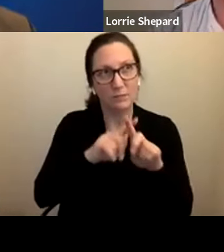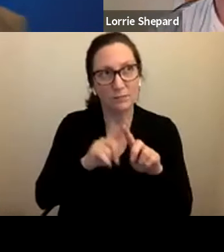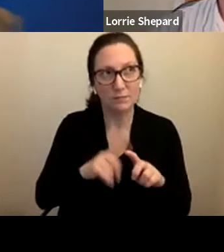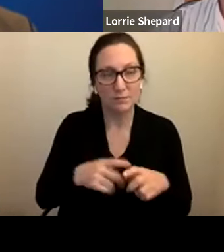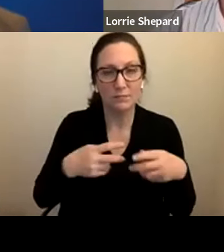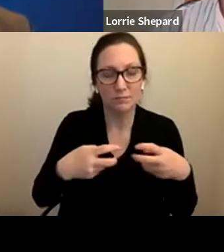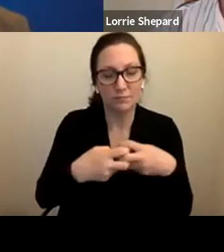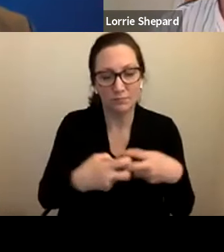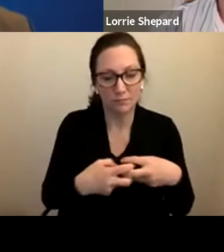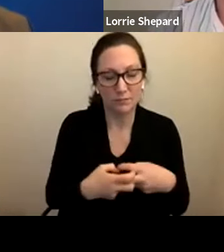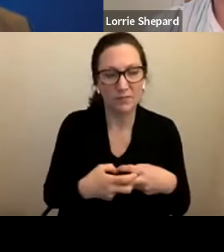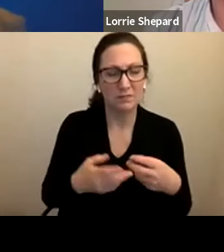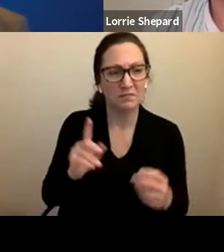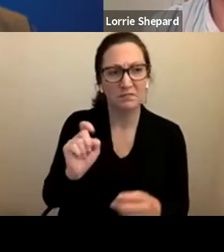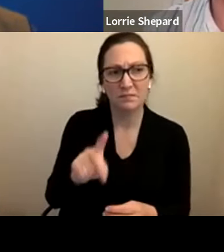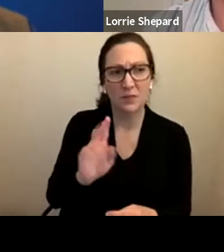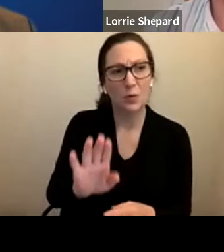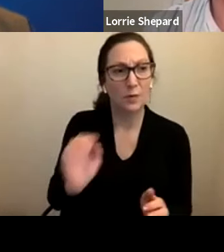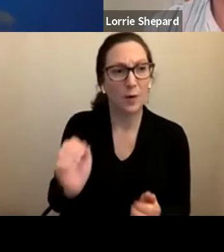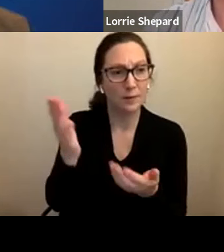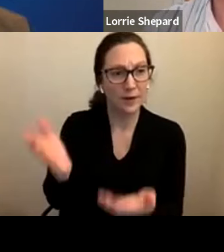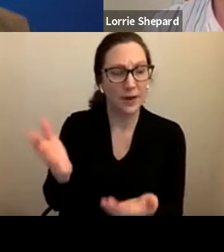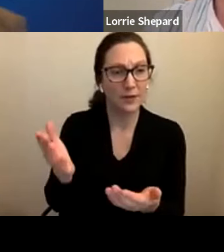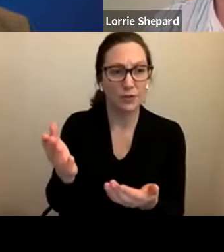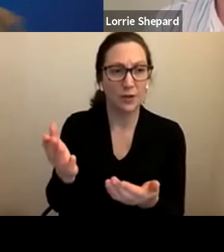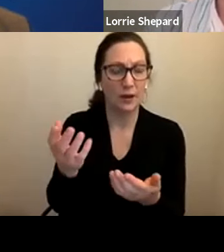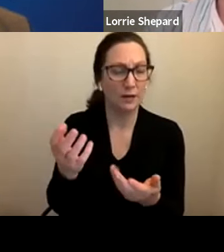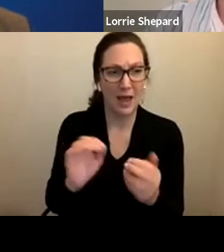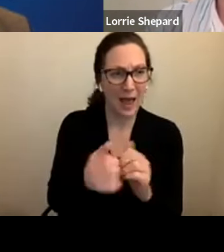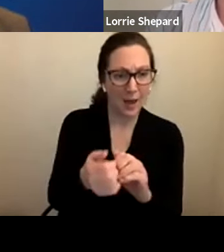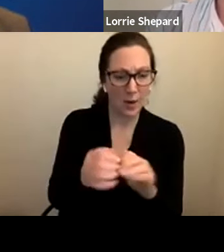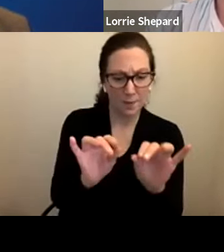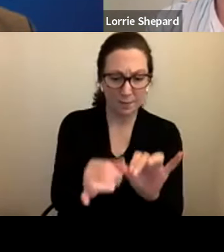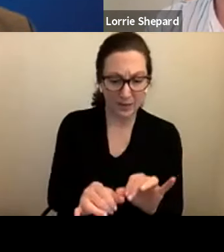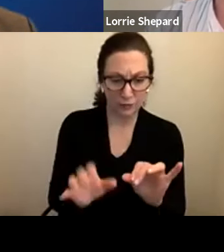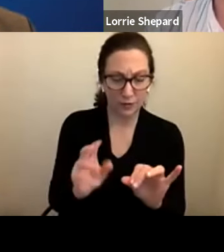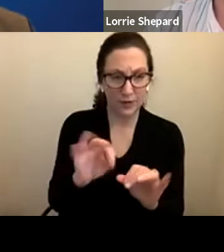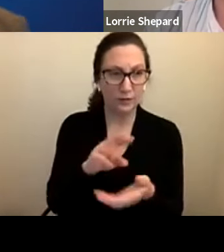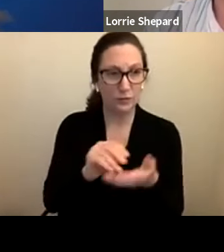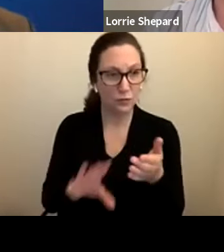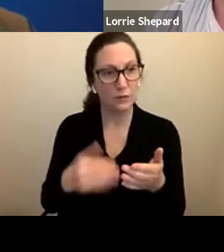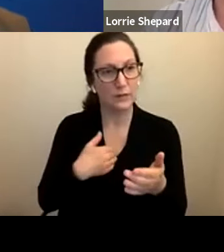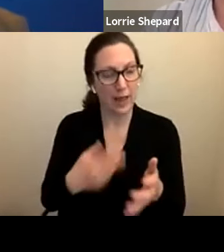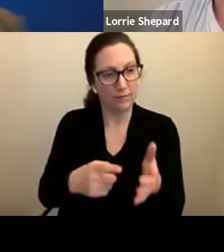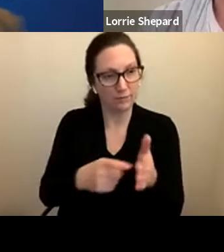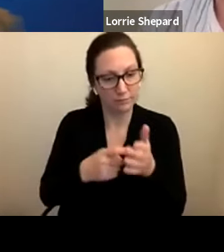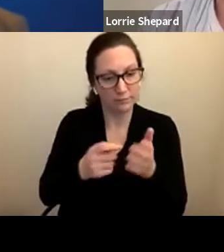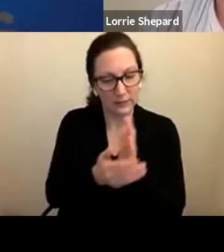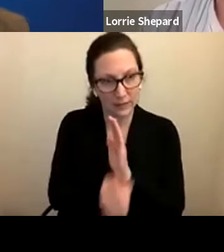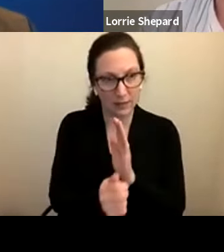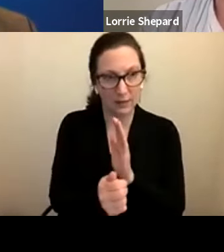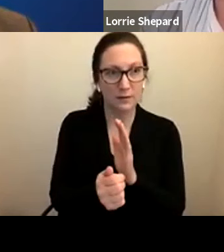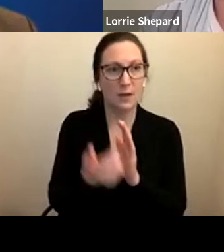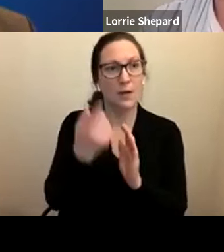recommendation for a measure to indicate whether students have the requisite skills for